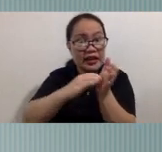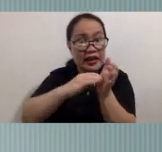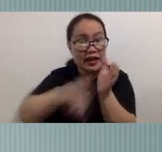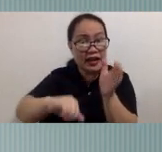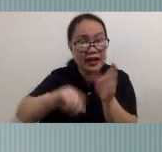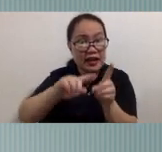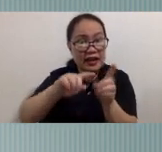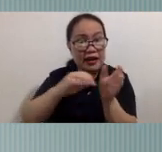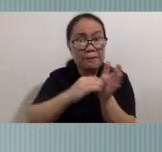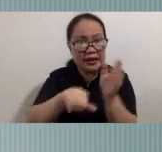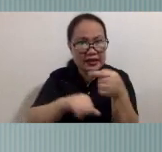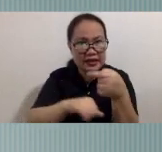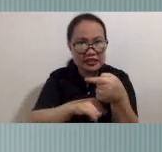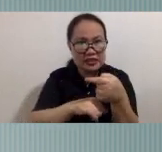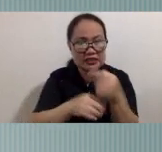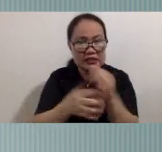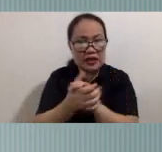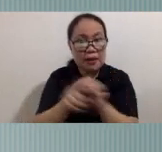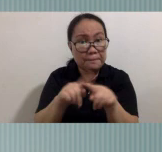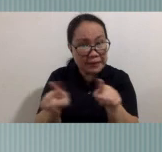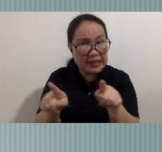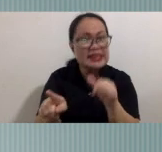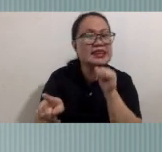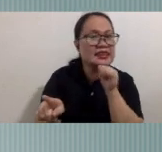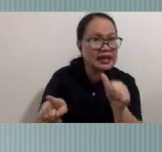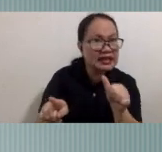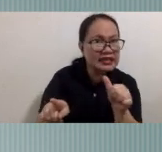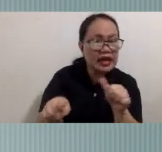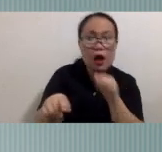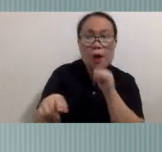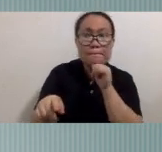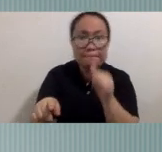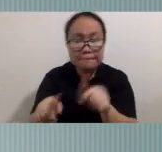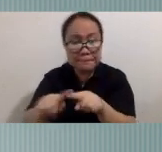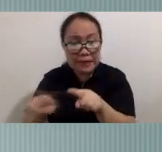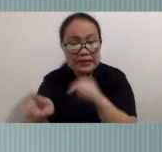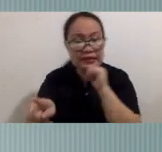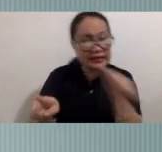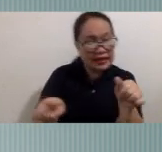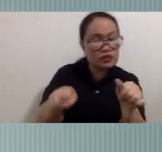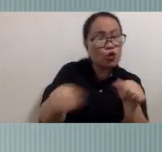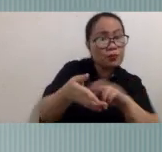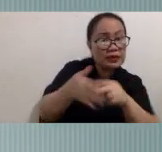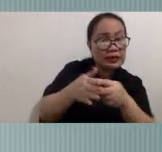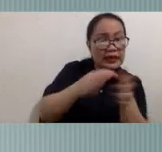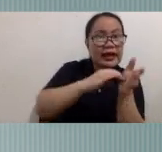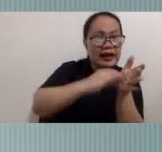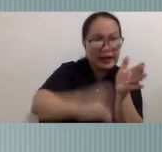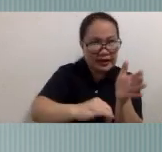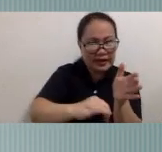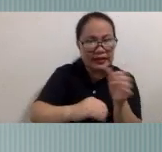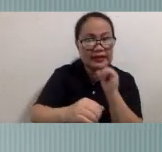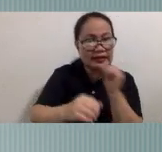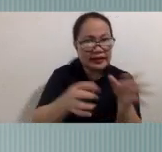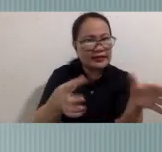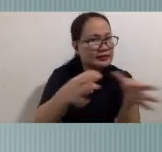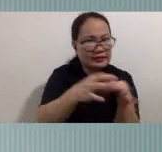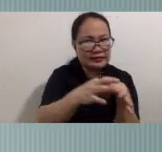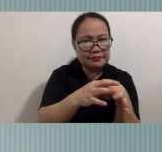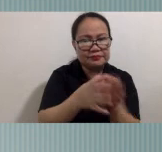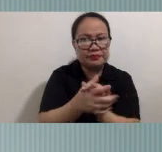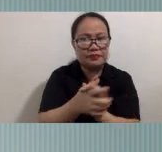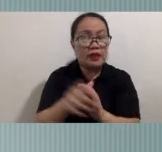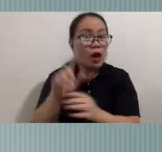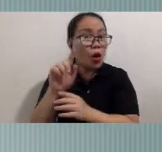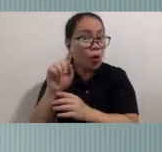tatanggalin, hindi siya kasama. So, yung but not, pwede siya as difference and complement. And then, only,